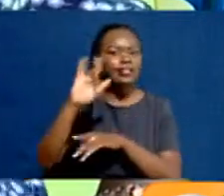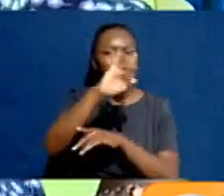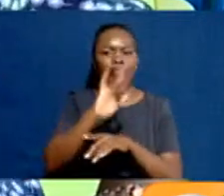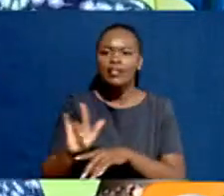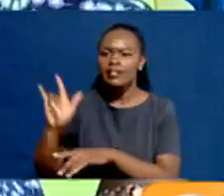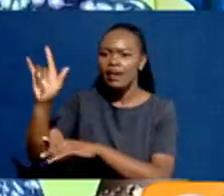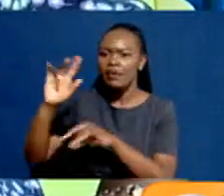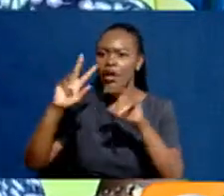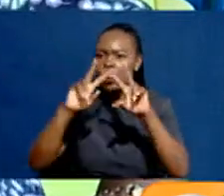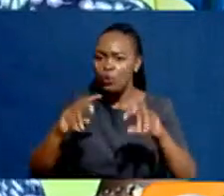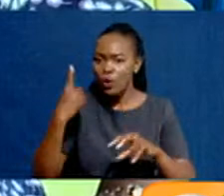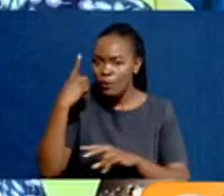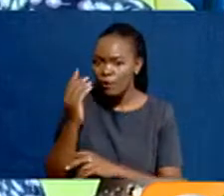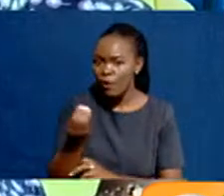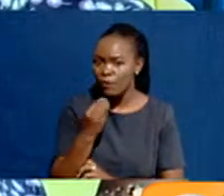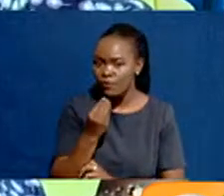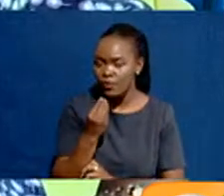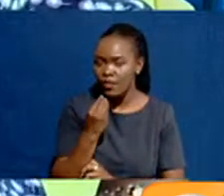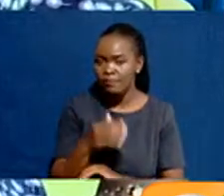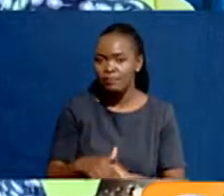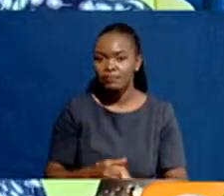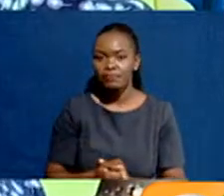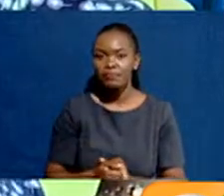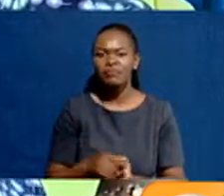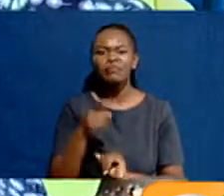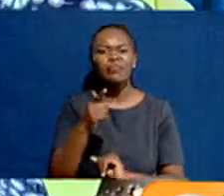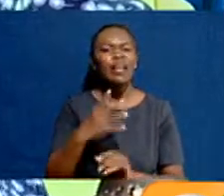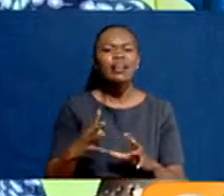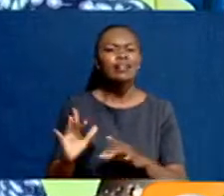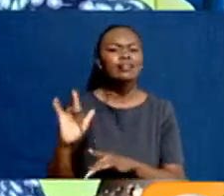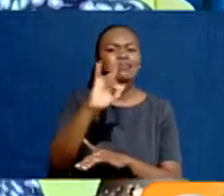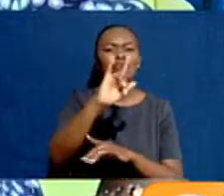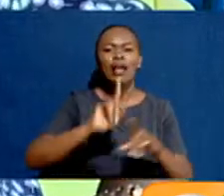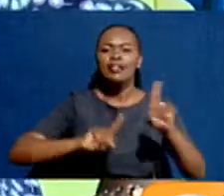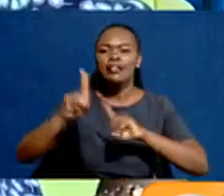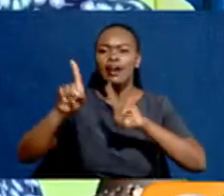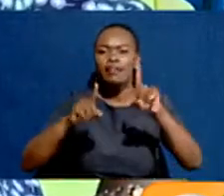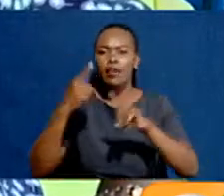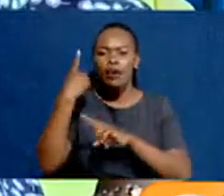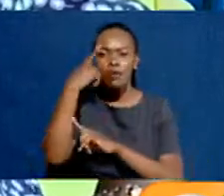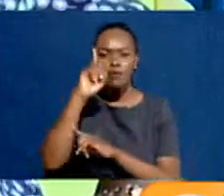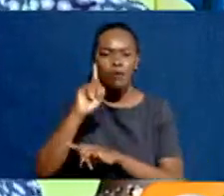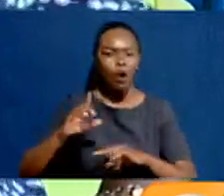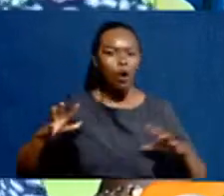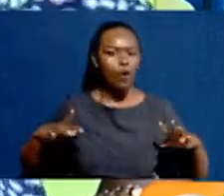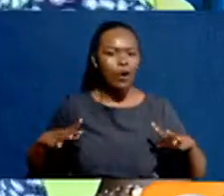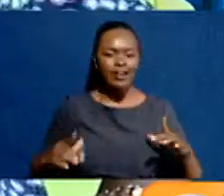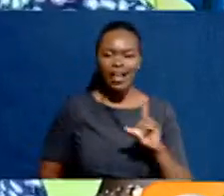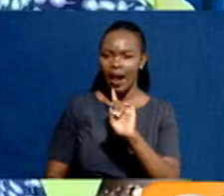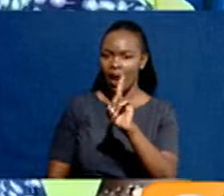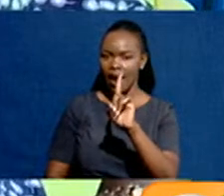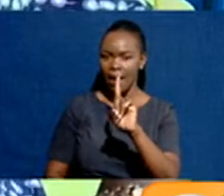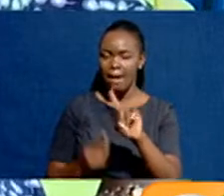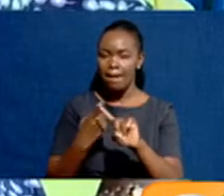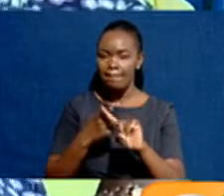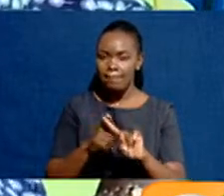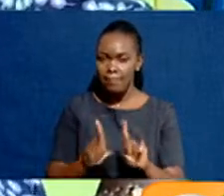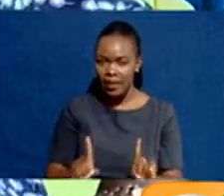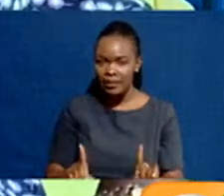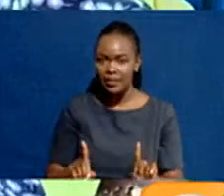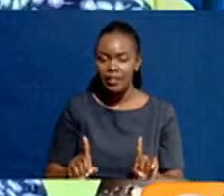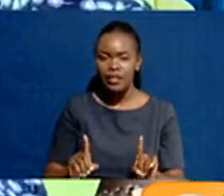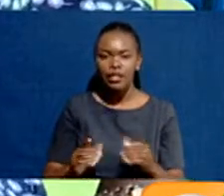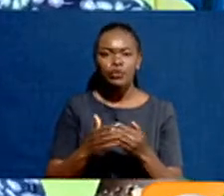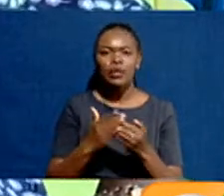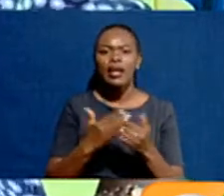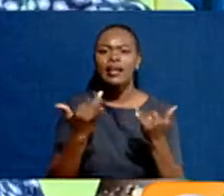country. And he's not out there having leisure. He's working. He needs to leave somebody here to handle